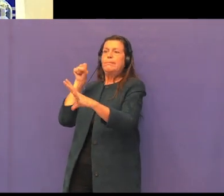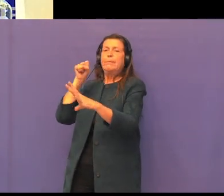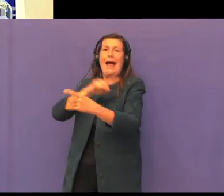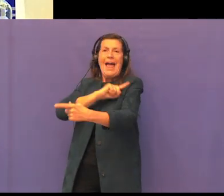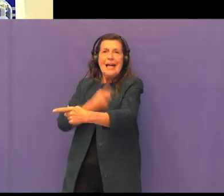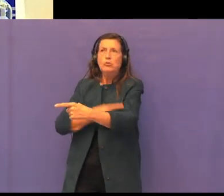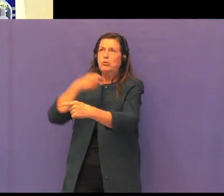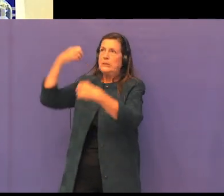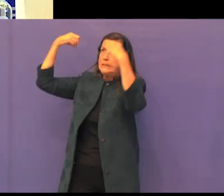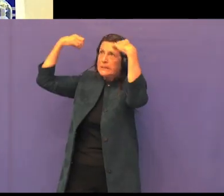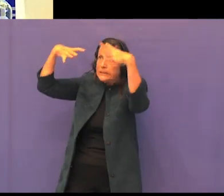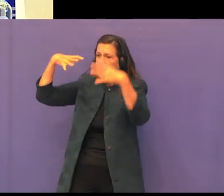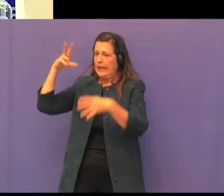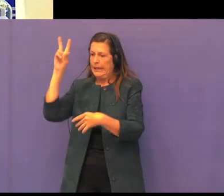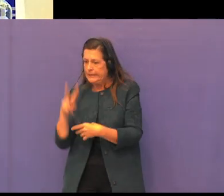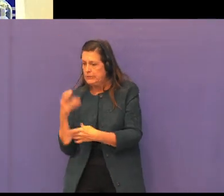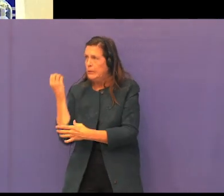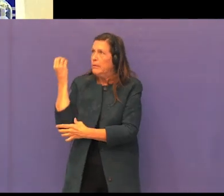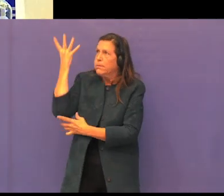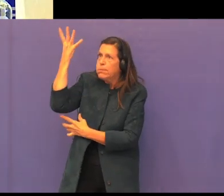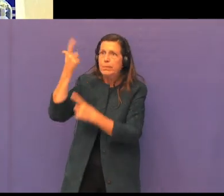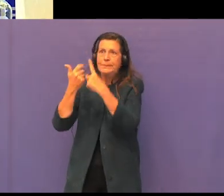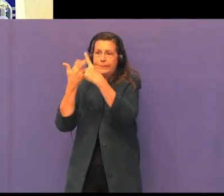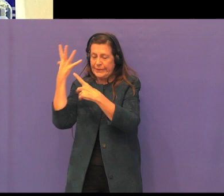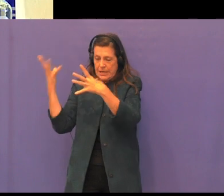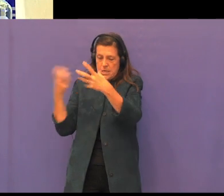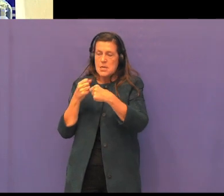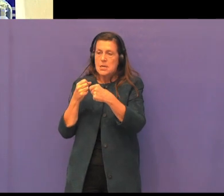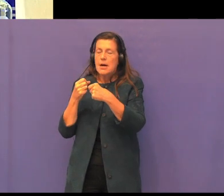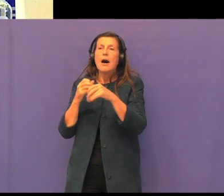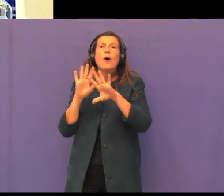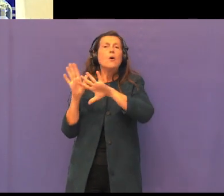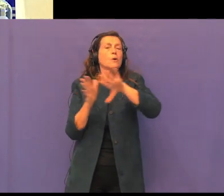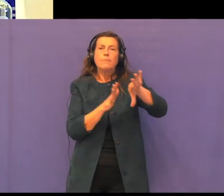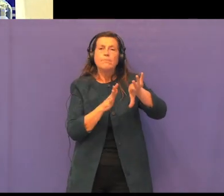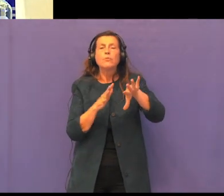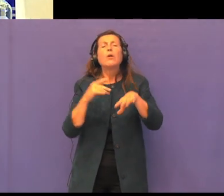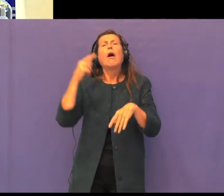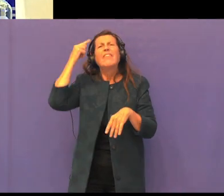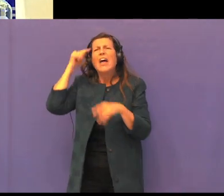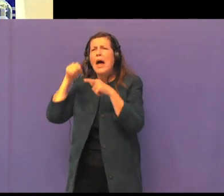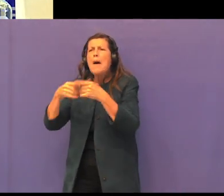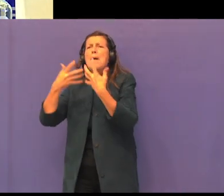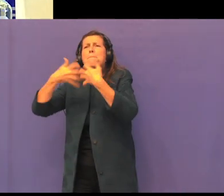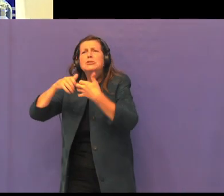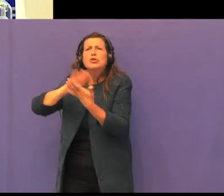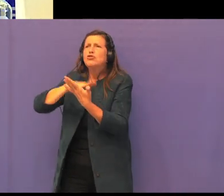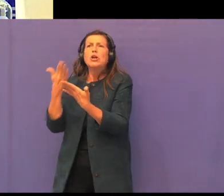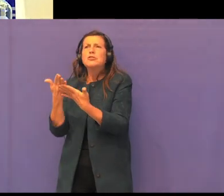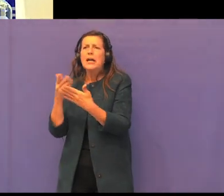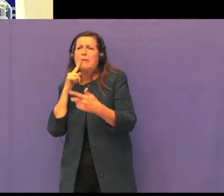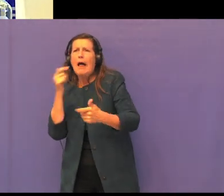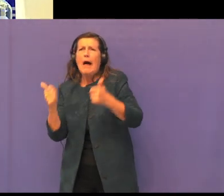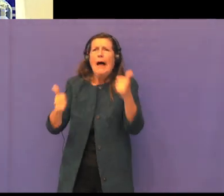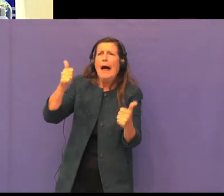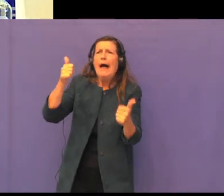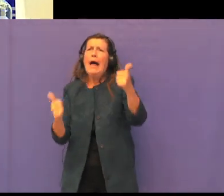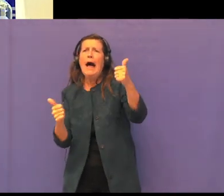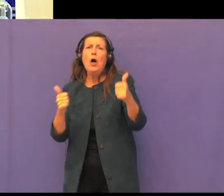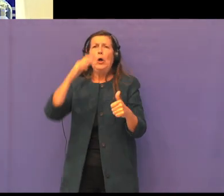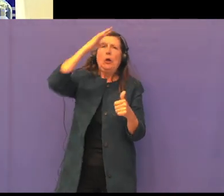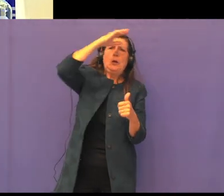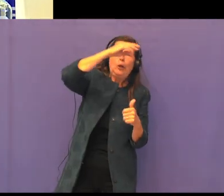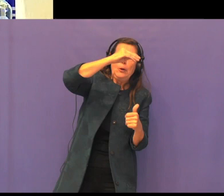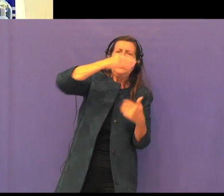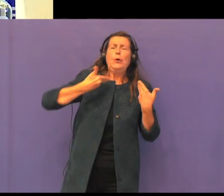think, coming up with some kind of dichotomous privileging of either one end of the pole or the other. And in fact, our next, the